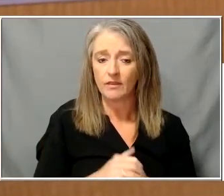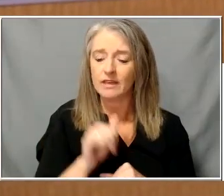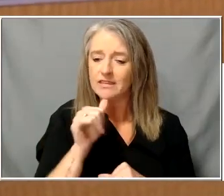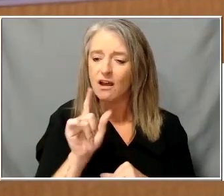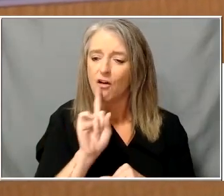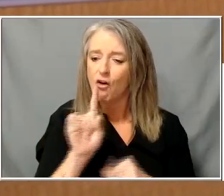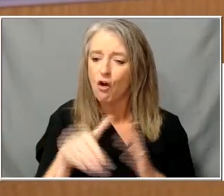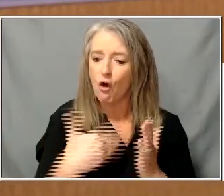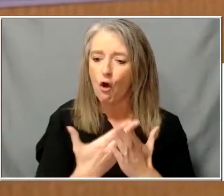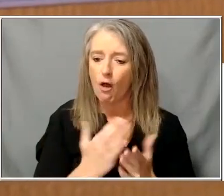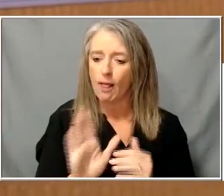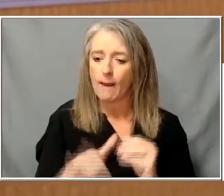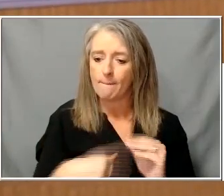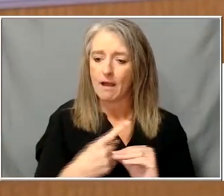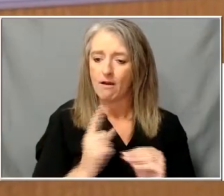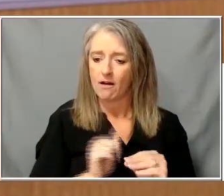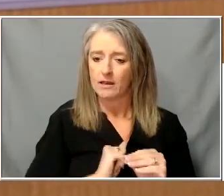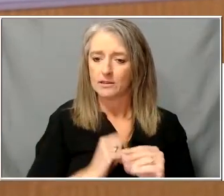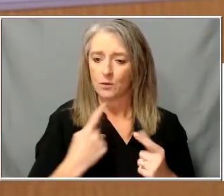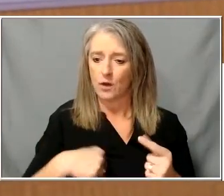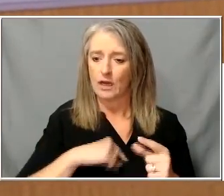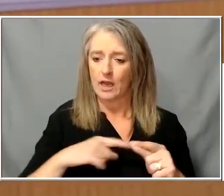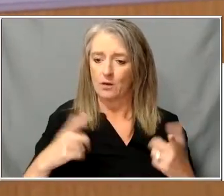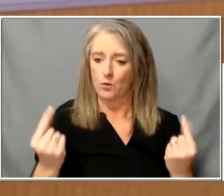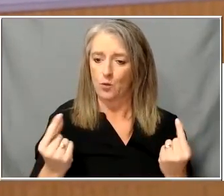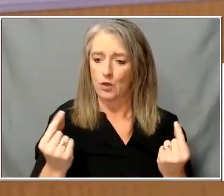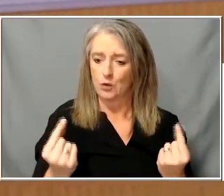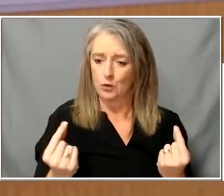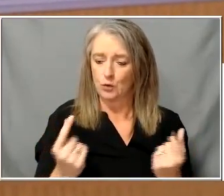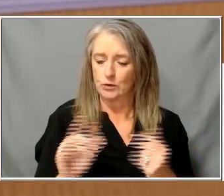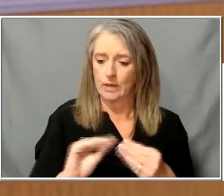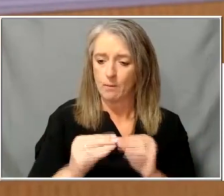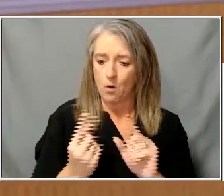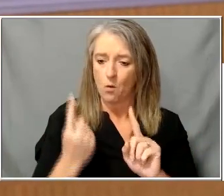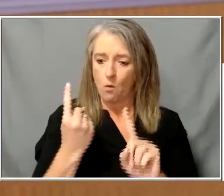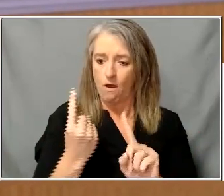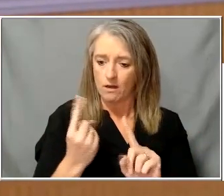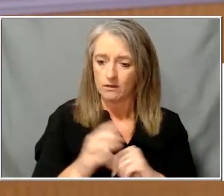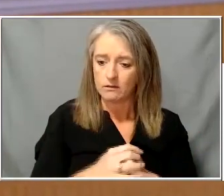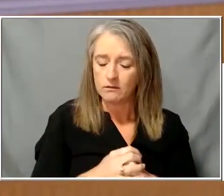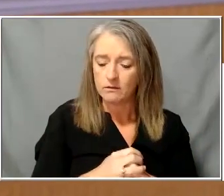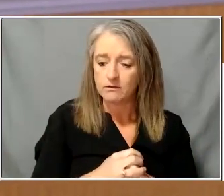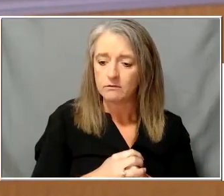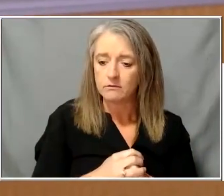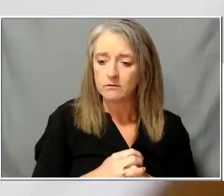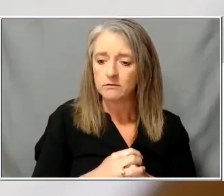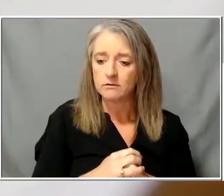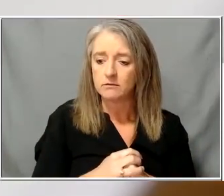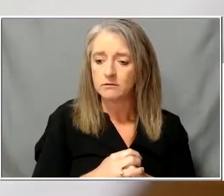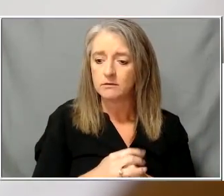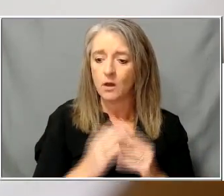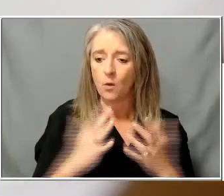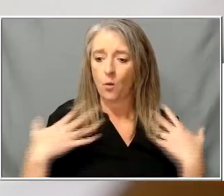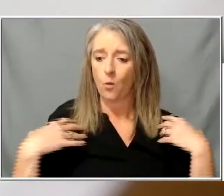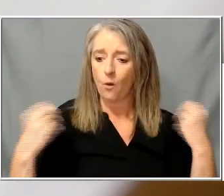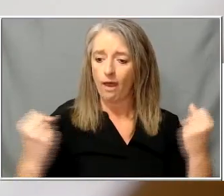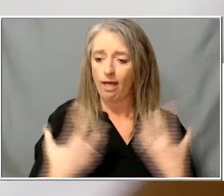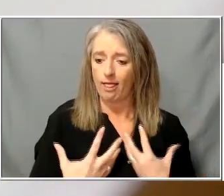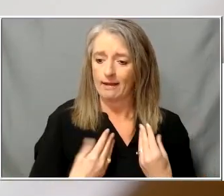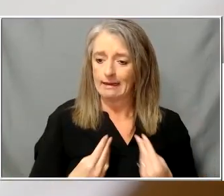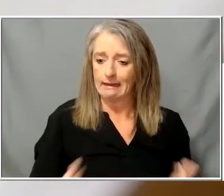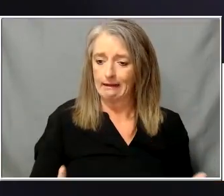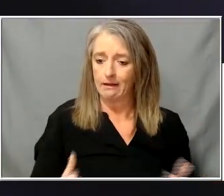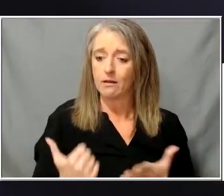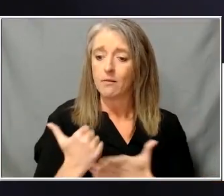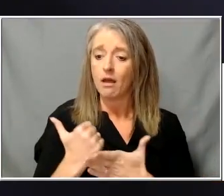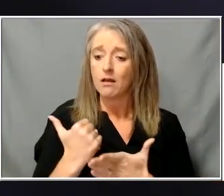That what can we do? Number one, get her well and healed. But how can we allow